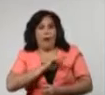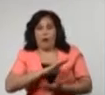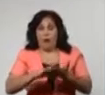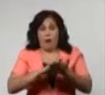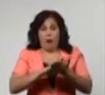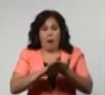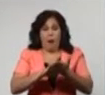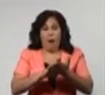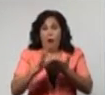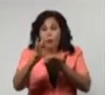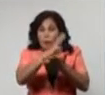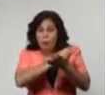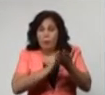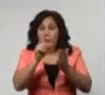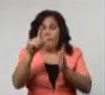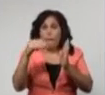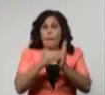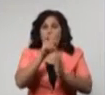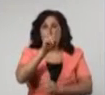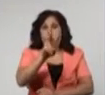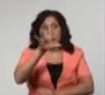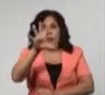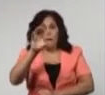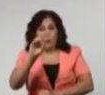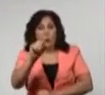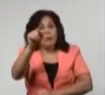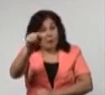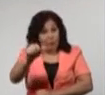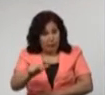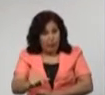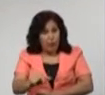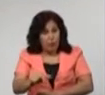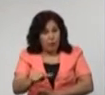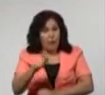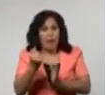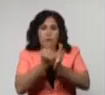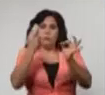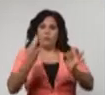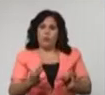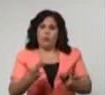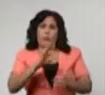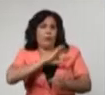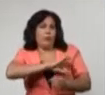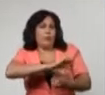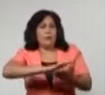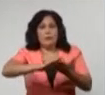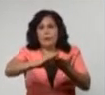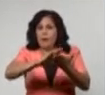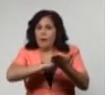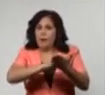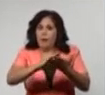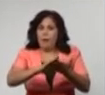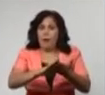the 139 new confirmed cases in our country over the past 15 days,